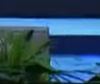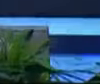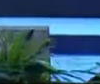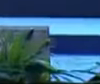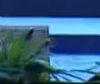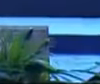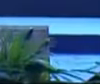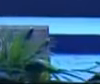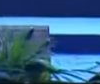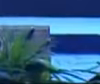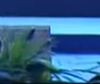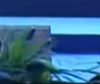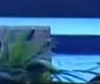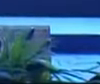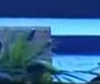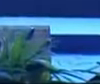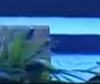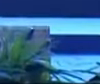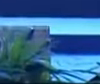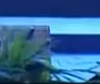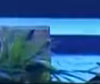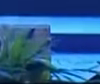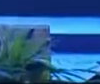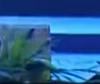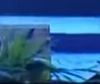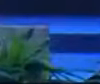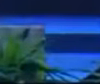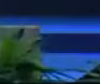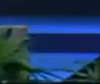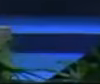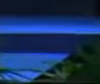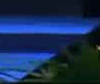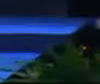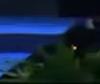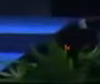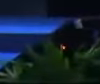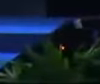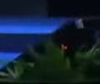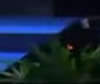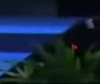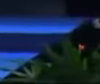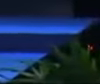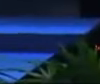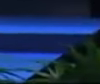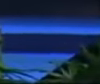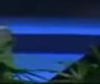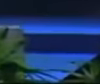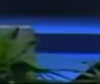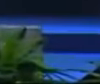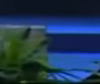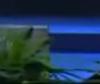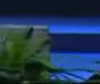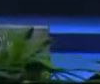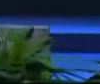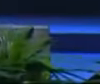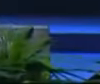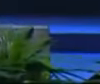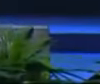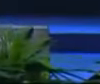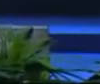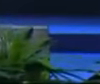was missing. For 3 days, they kept going around. Some of you have been going around searching for what the prophetic